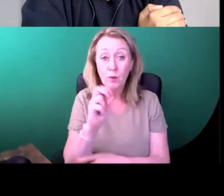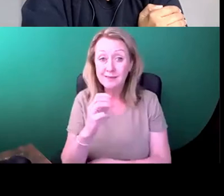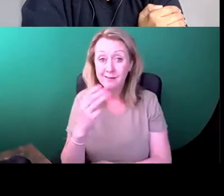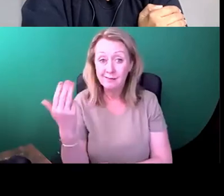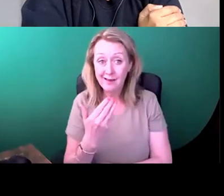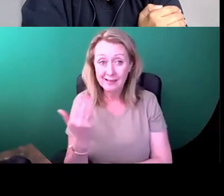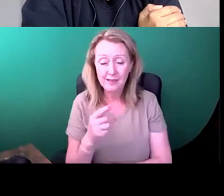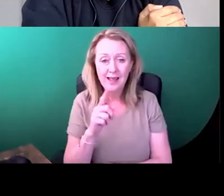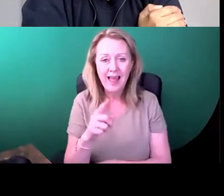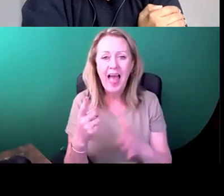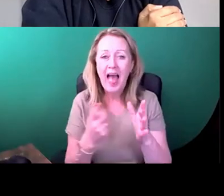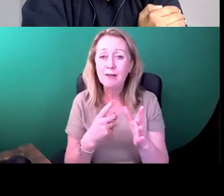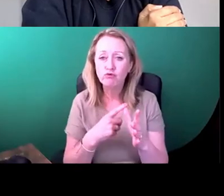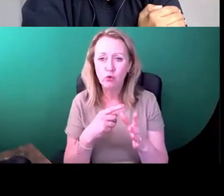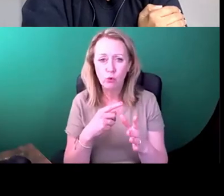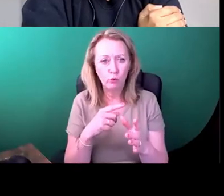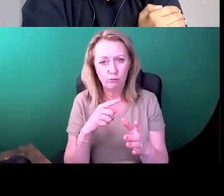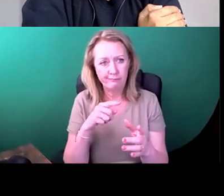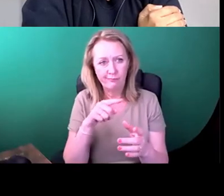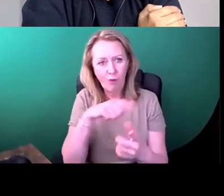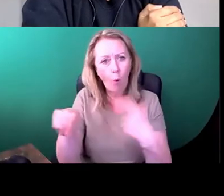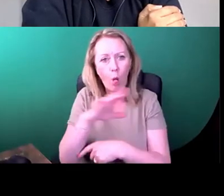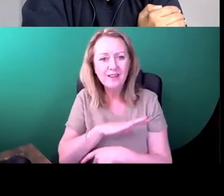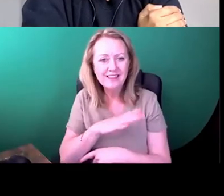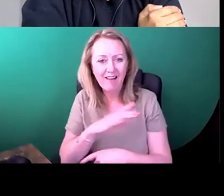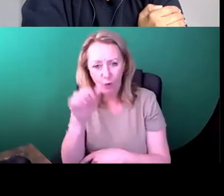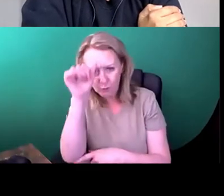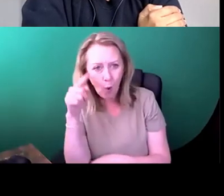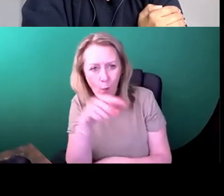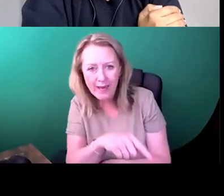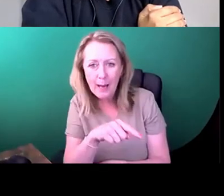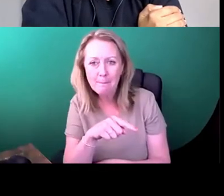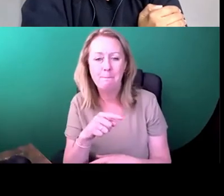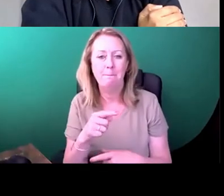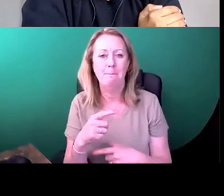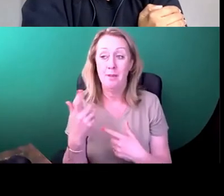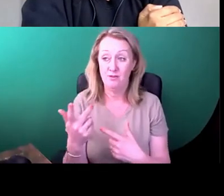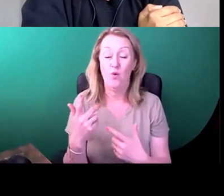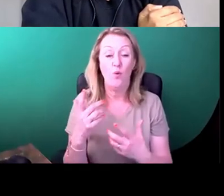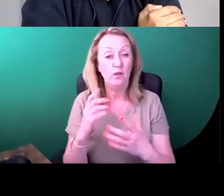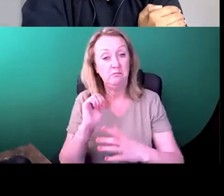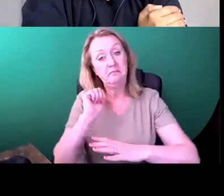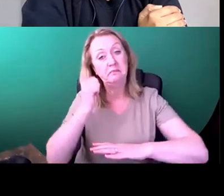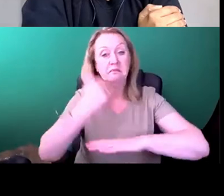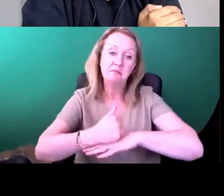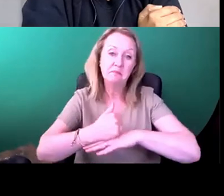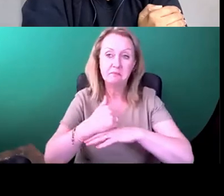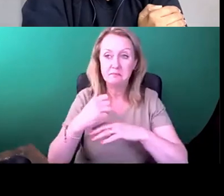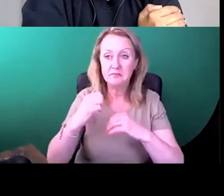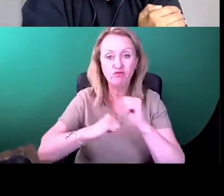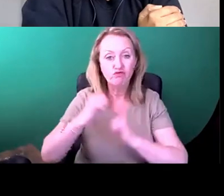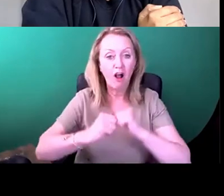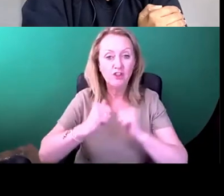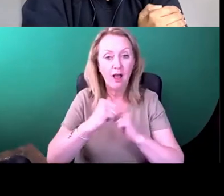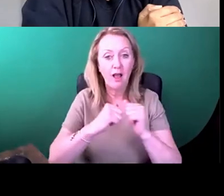someone that all staff got to know, like every artist the centre worked with. A structure was therefore established which allowed his work to be